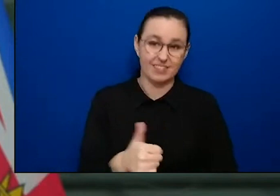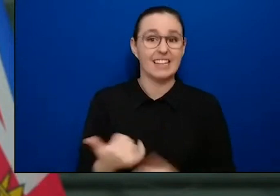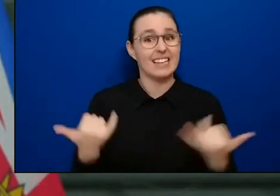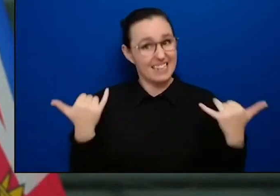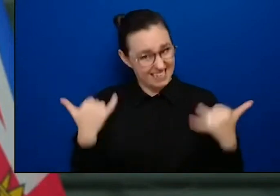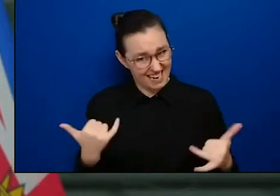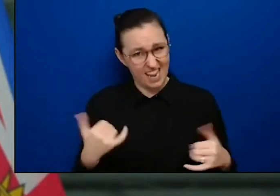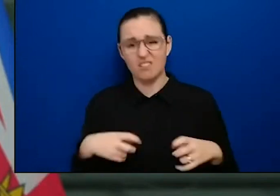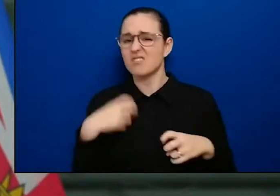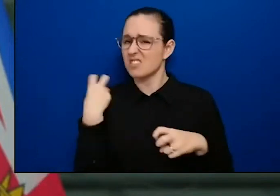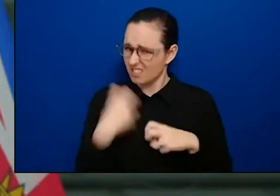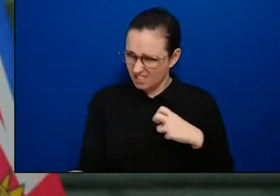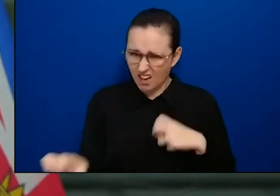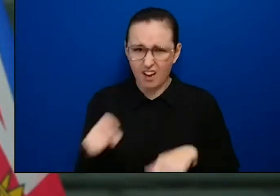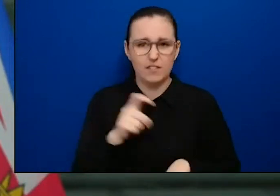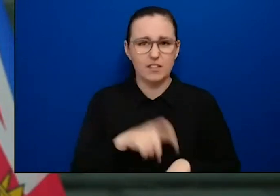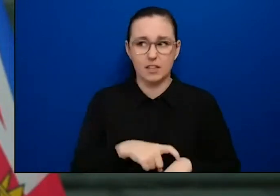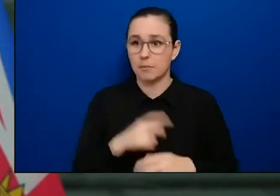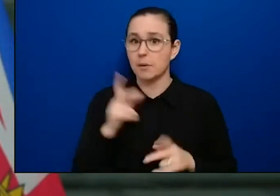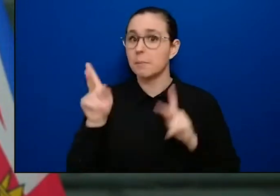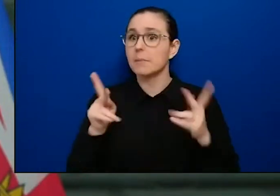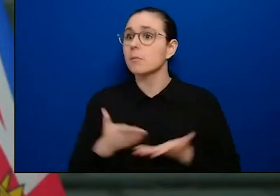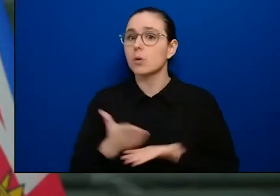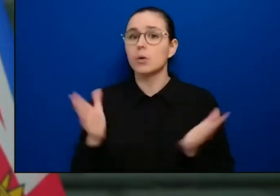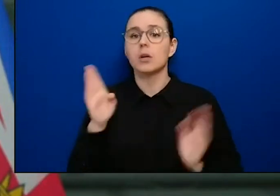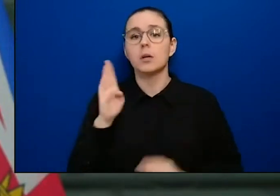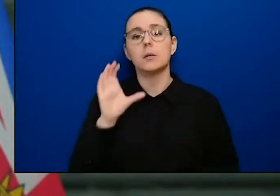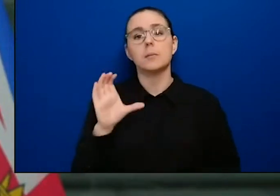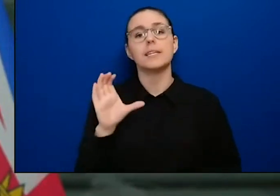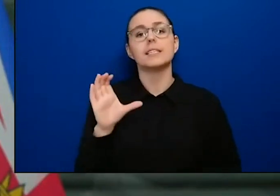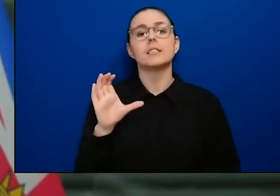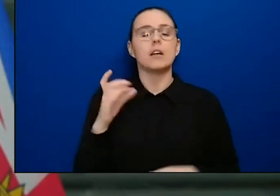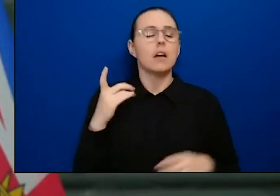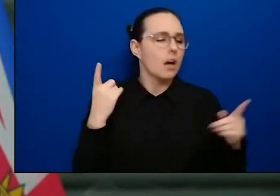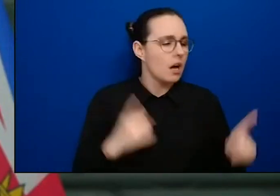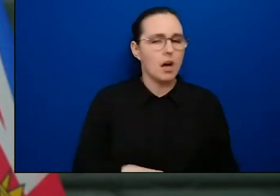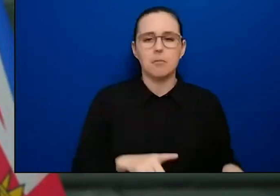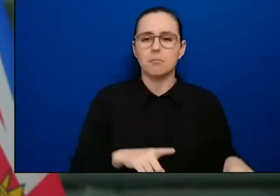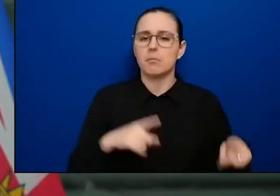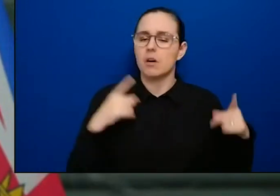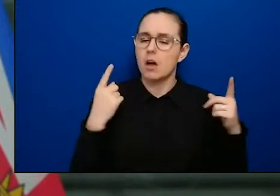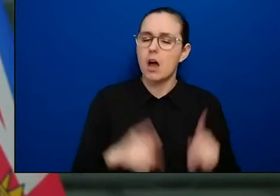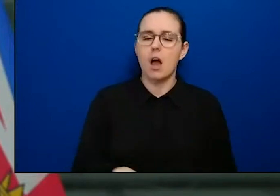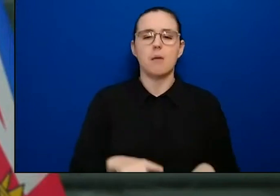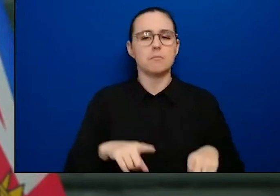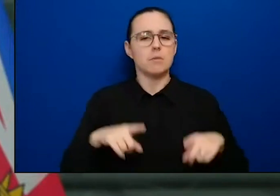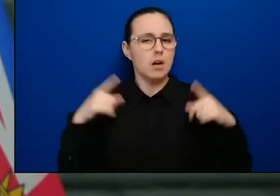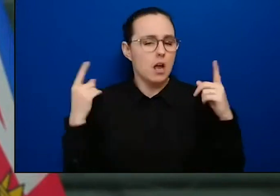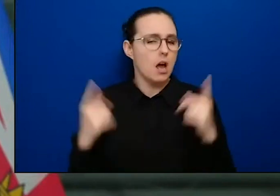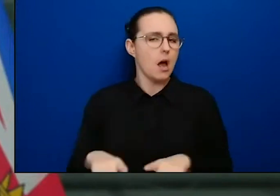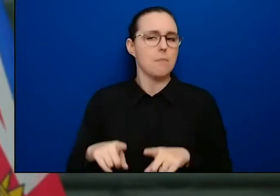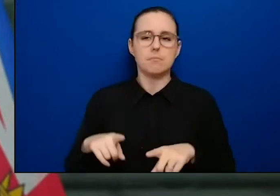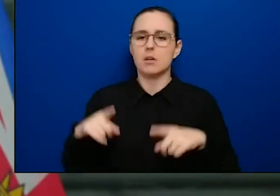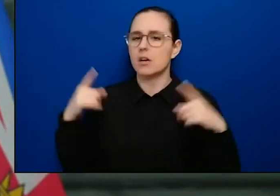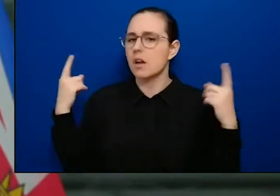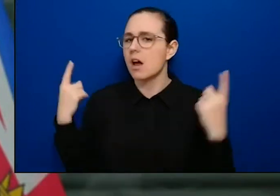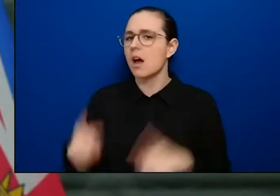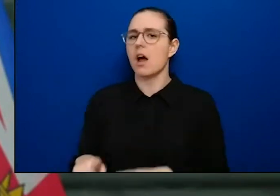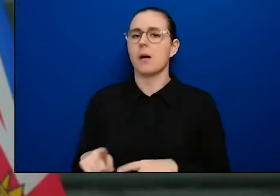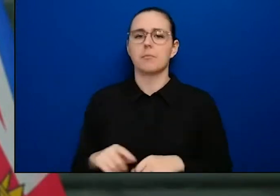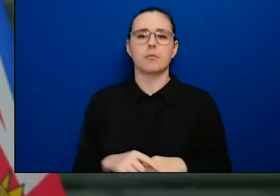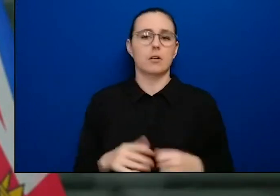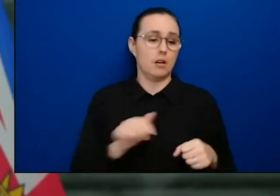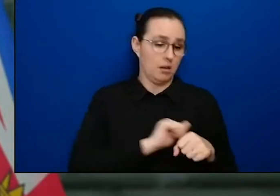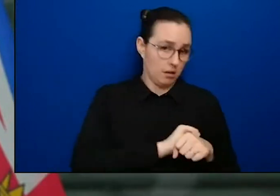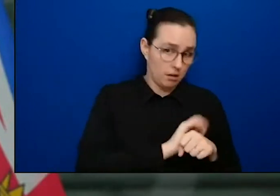Columbia, across our province, have been tested repeatedly, not only by the pandemic, but also by nature, as we continue to